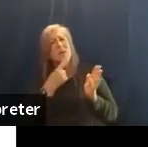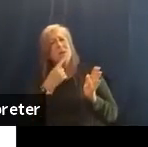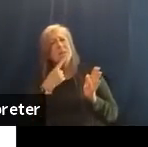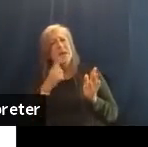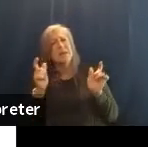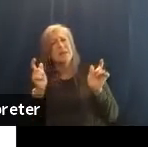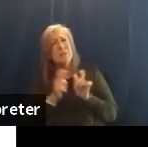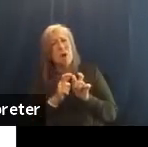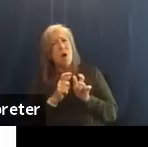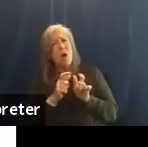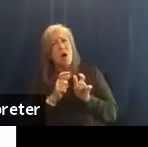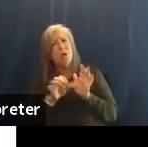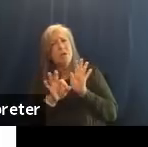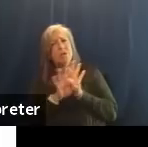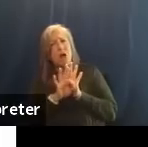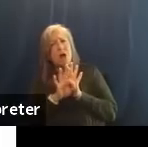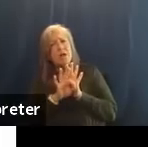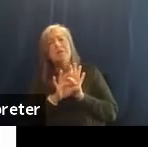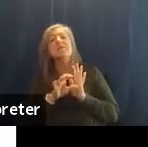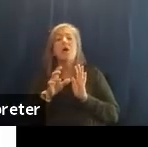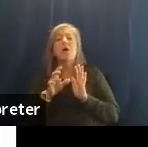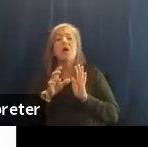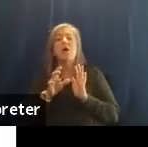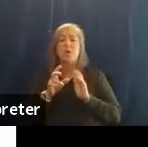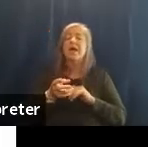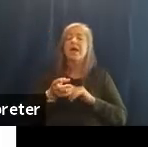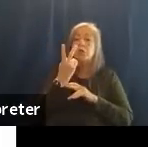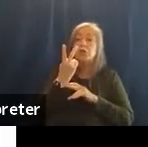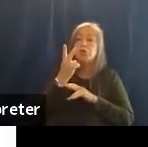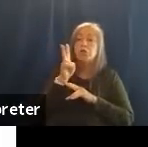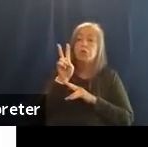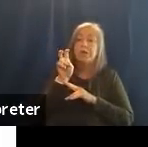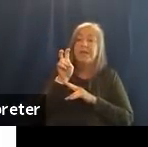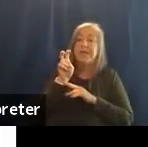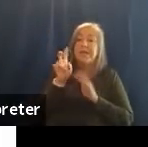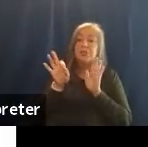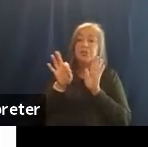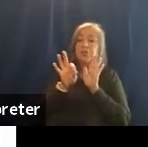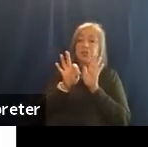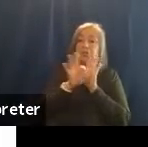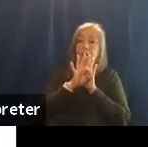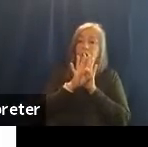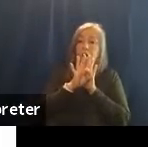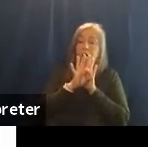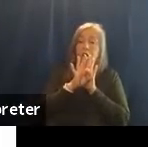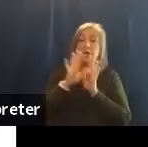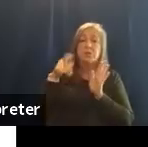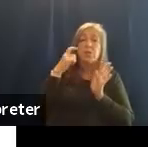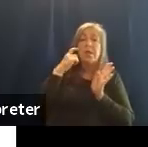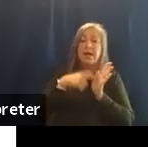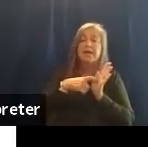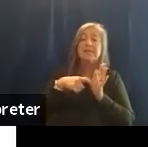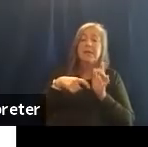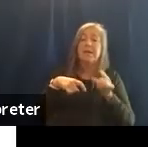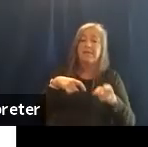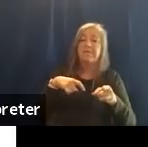2-inch vinyl dots you're gonna see in the schools to locate desks on hard floors. And you're going to see 2-inch Velcro patches used